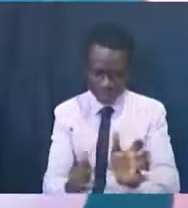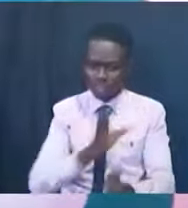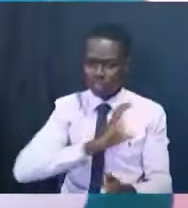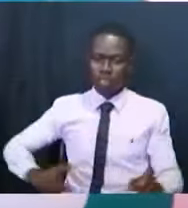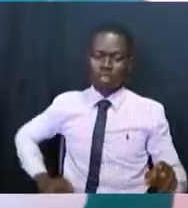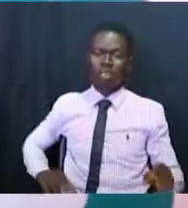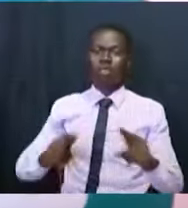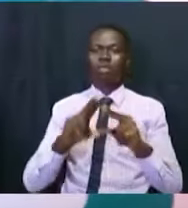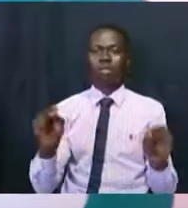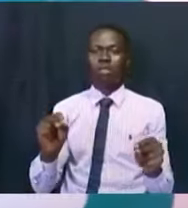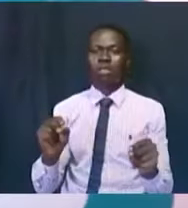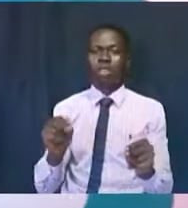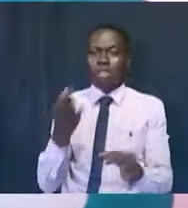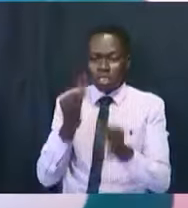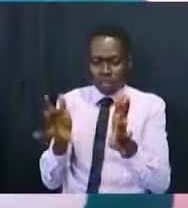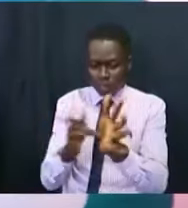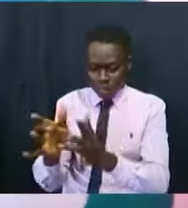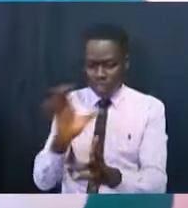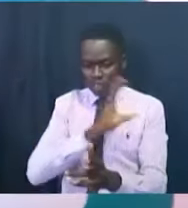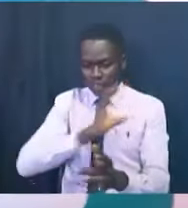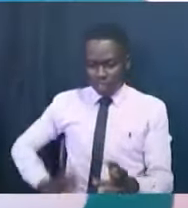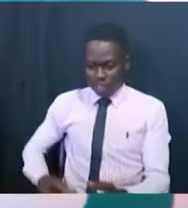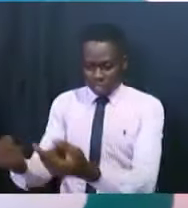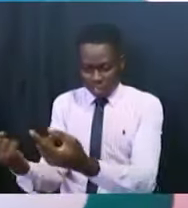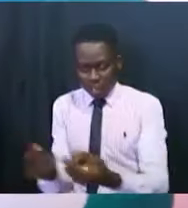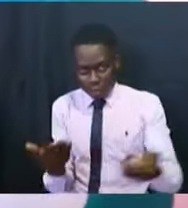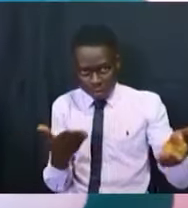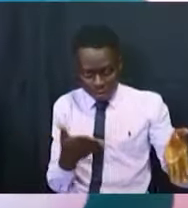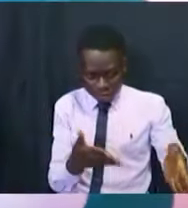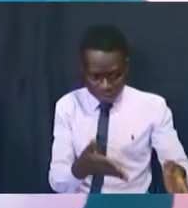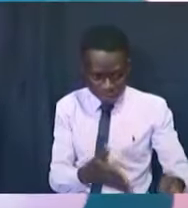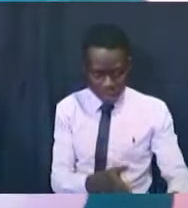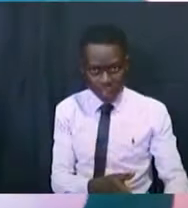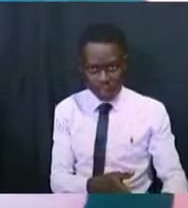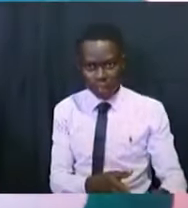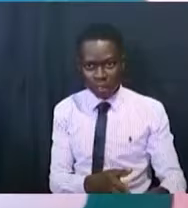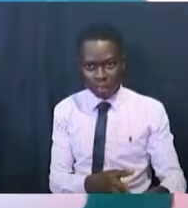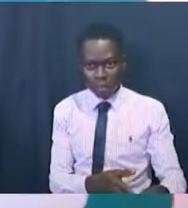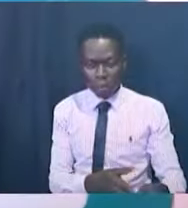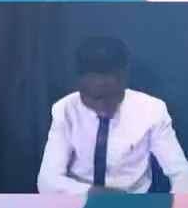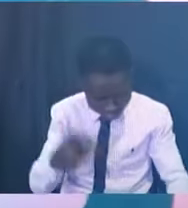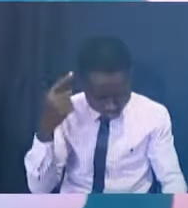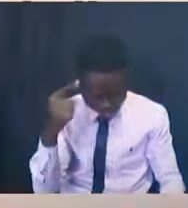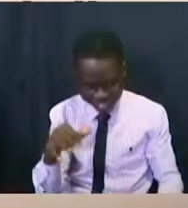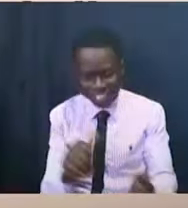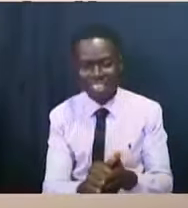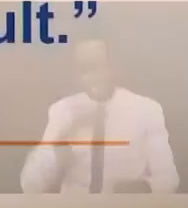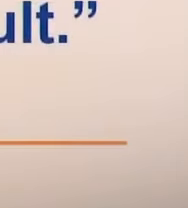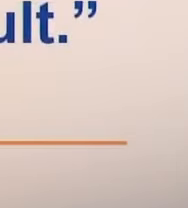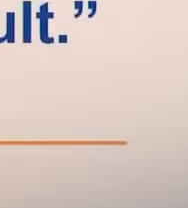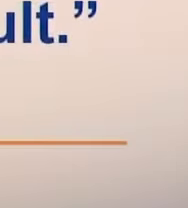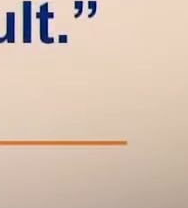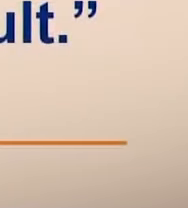sacrifices. He says that if it came to dying for Christ, he's sure that the Baganda people will die for him. He's sure that